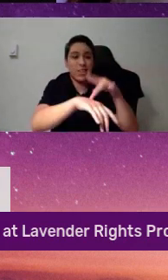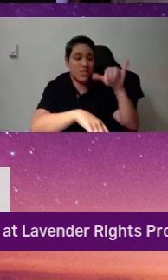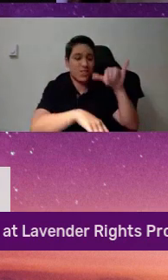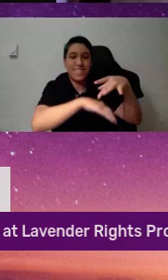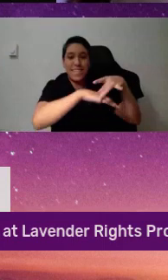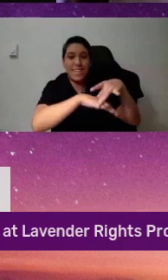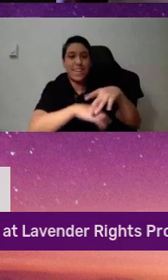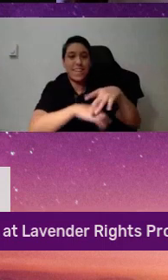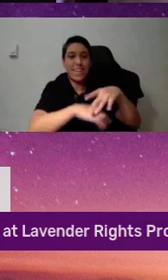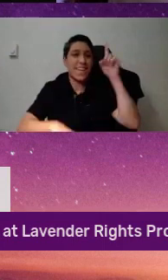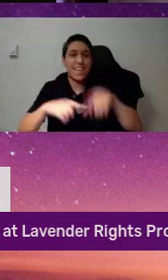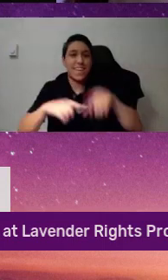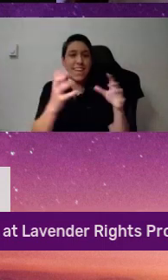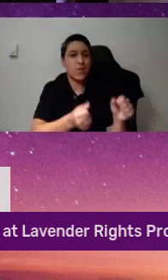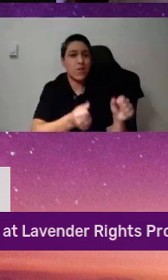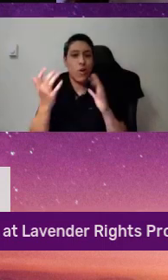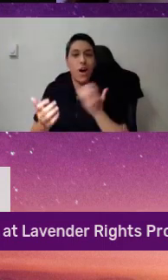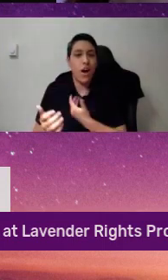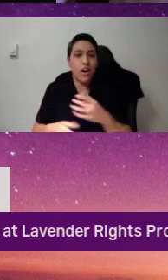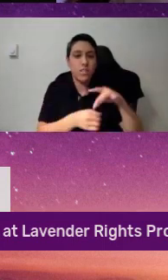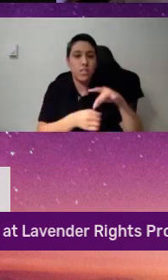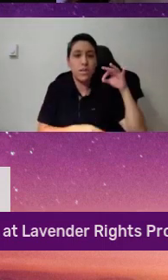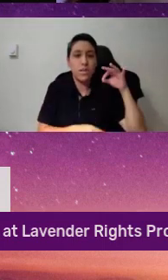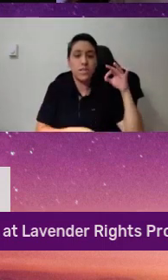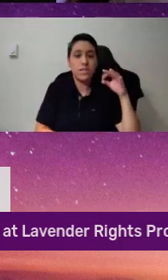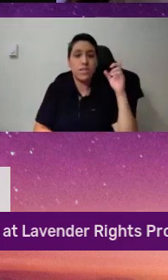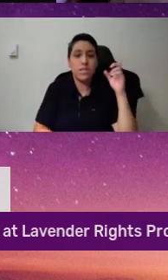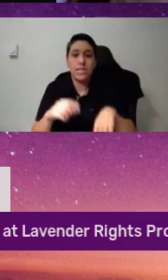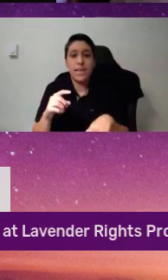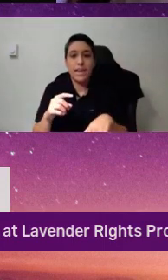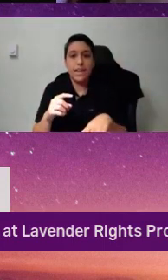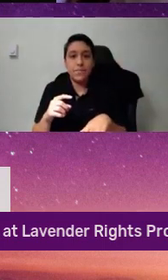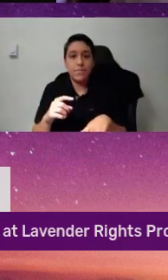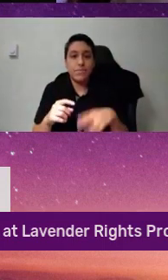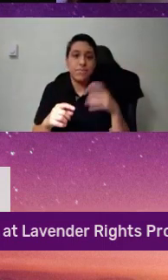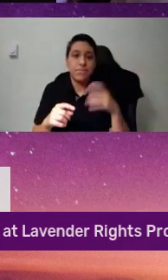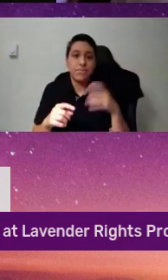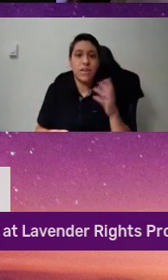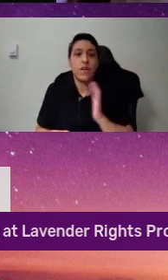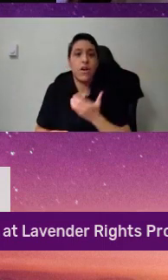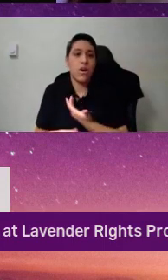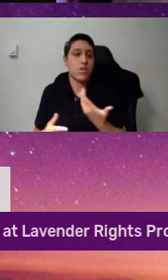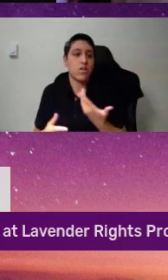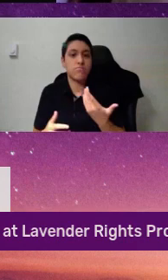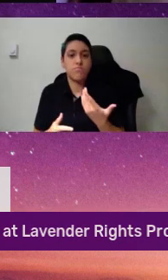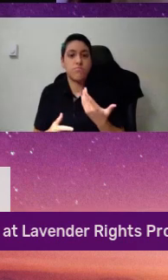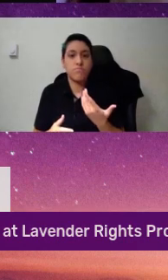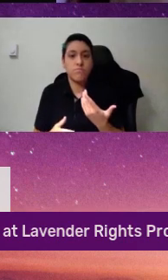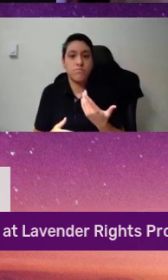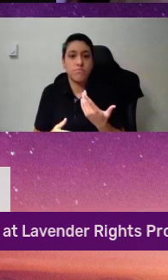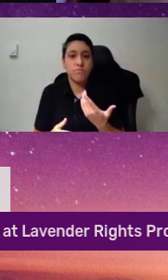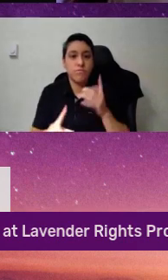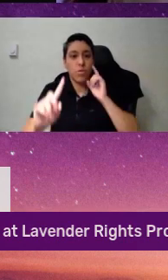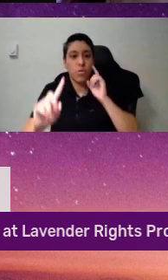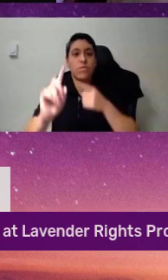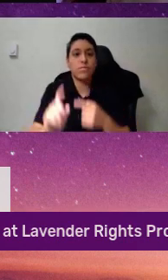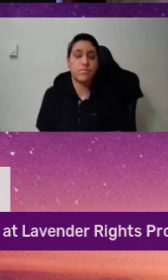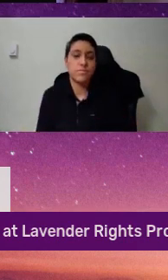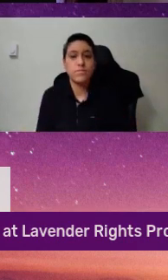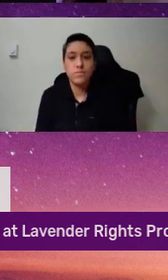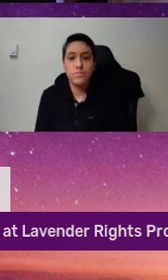it cannot touch our essences as Indigenous, Afro-Indigenous, Black peoples, African peoples.